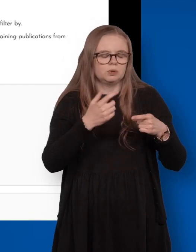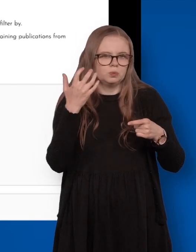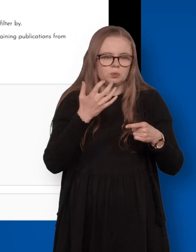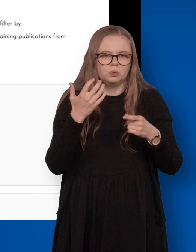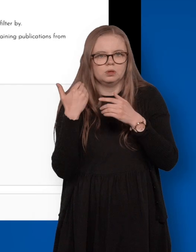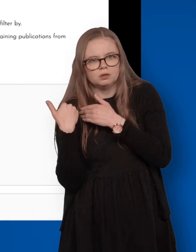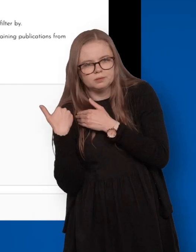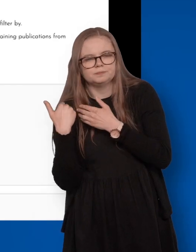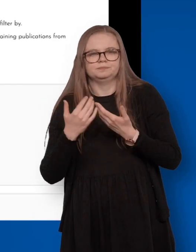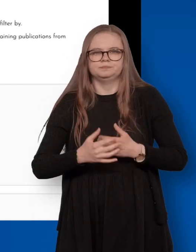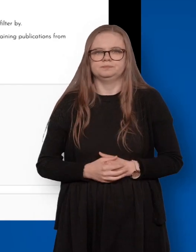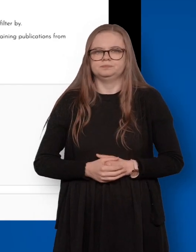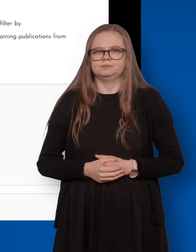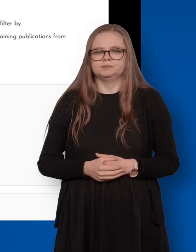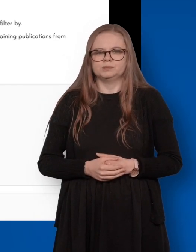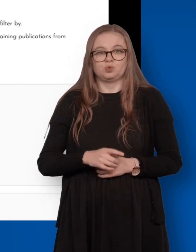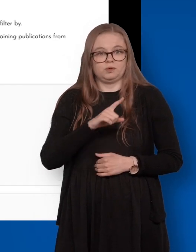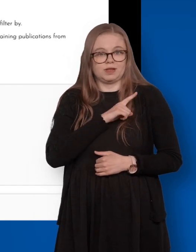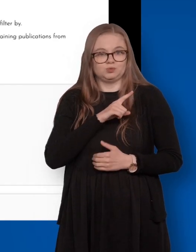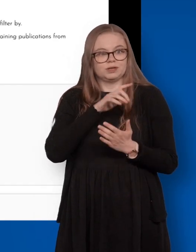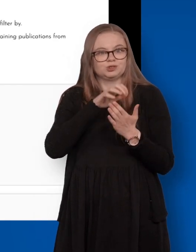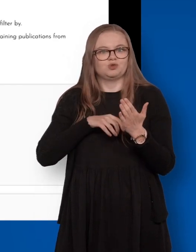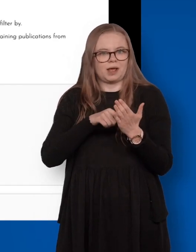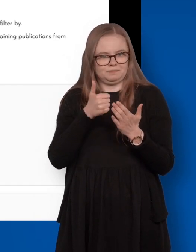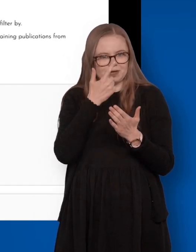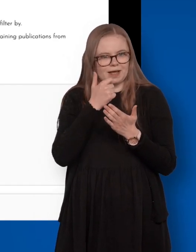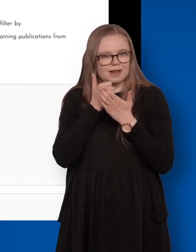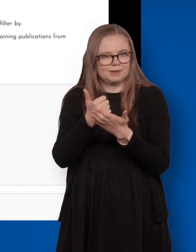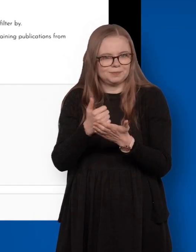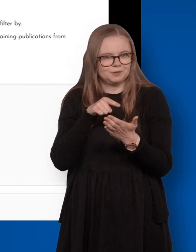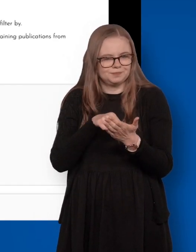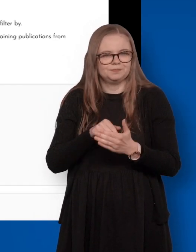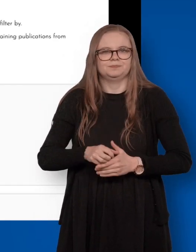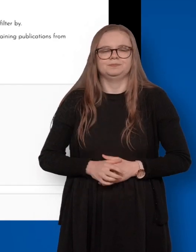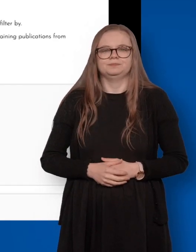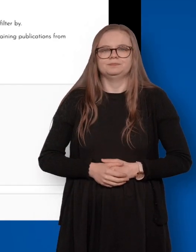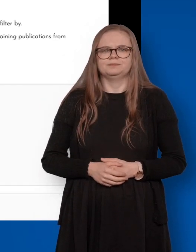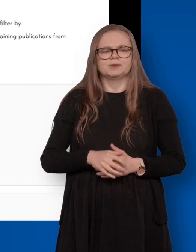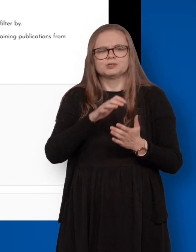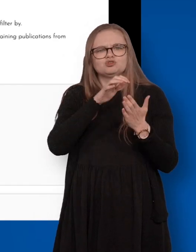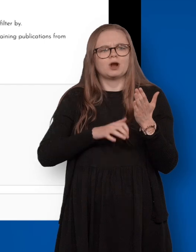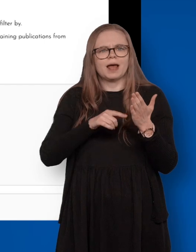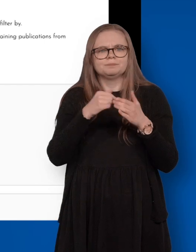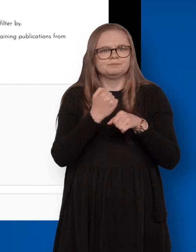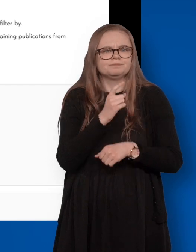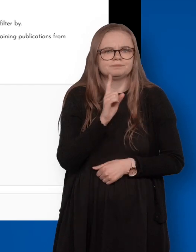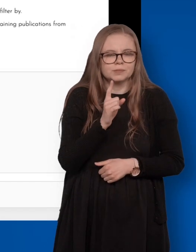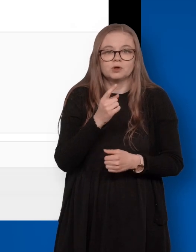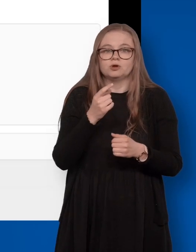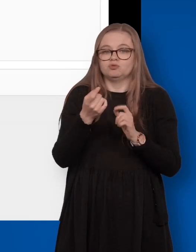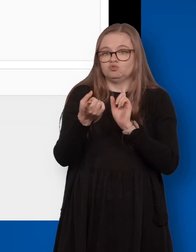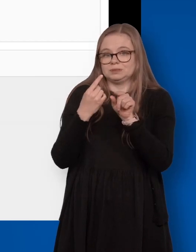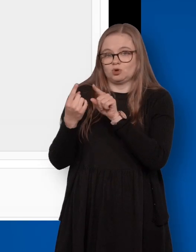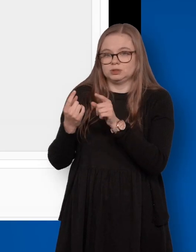have. So that's where Scribe comes in. Scribe is essentially where we take all of these responses and